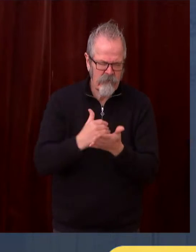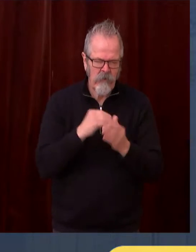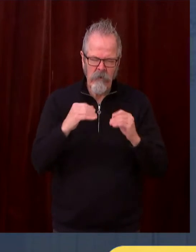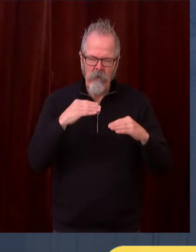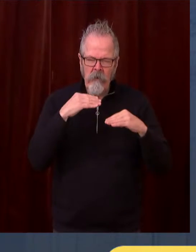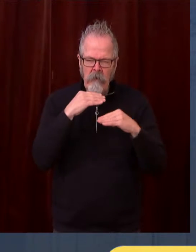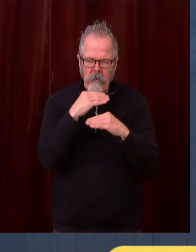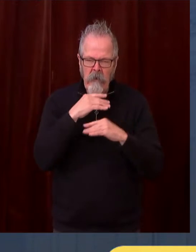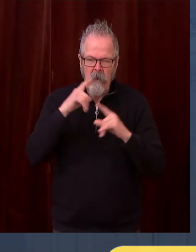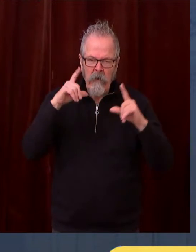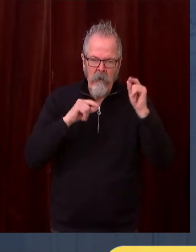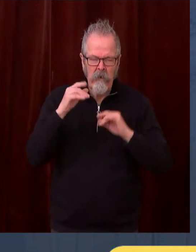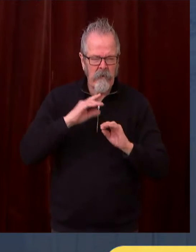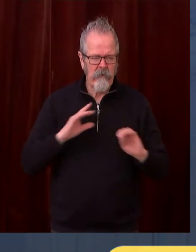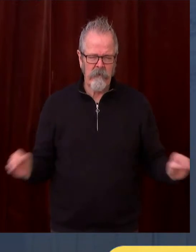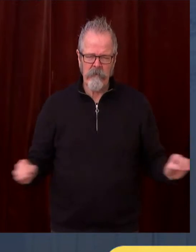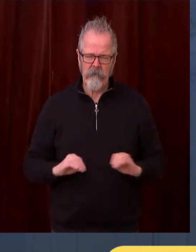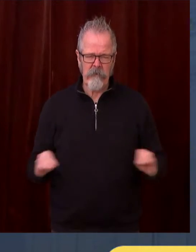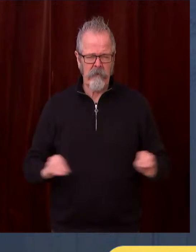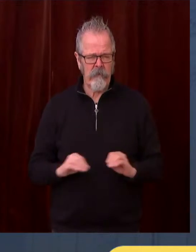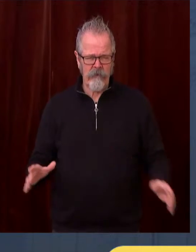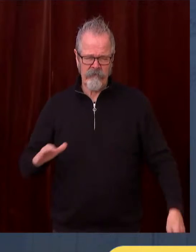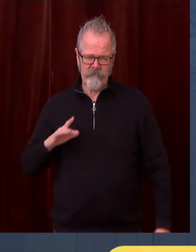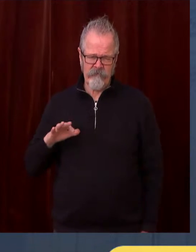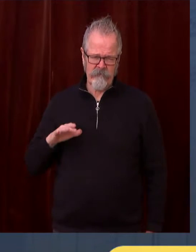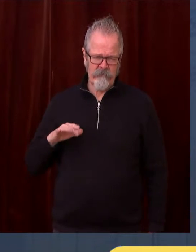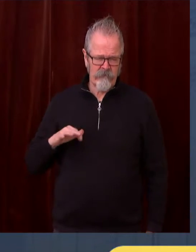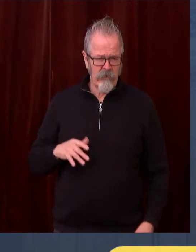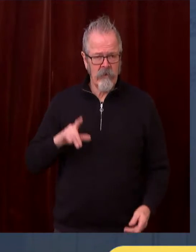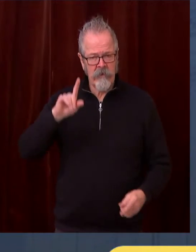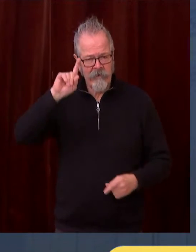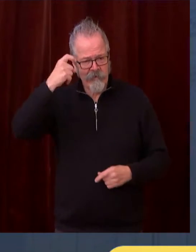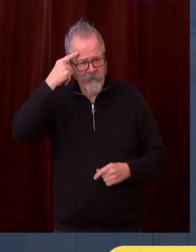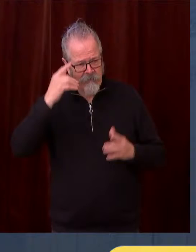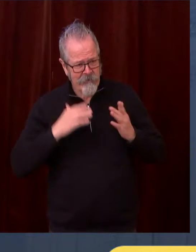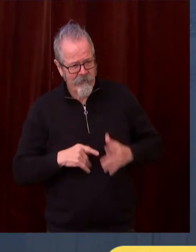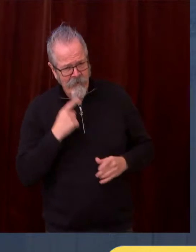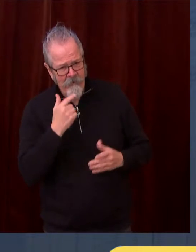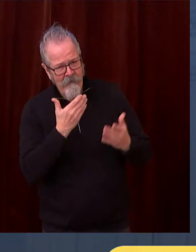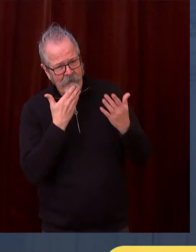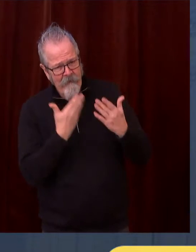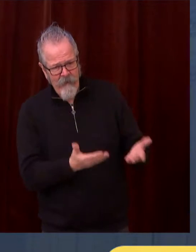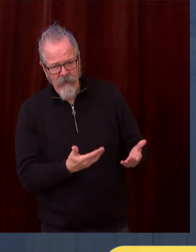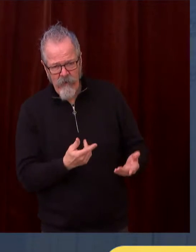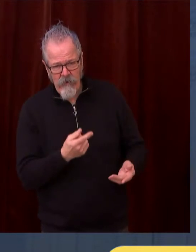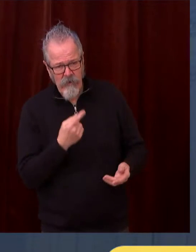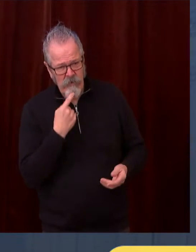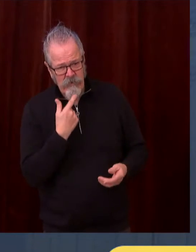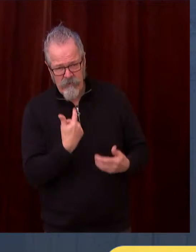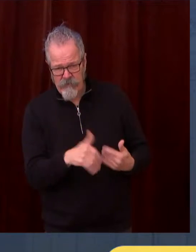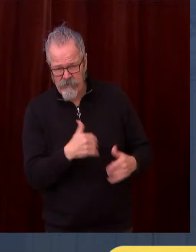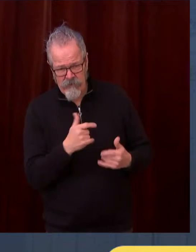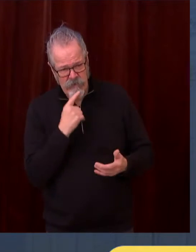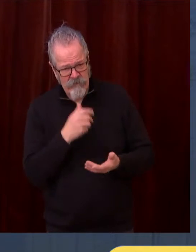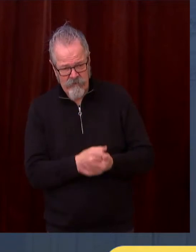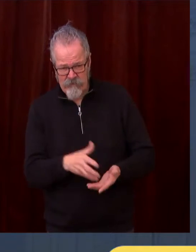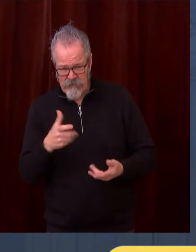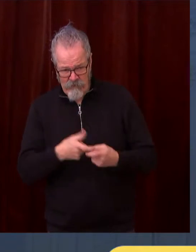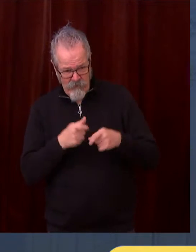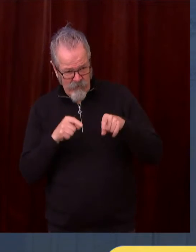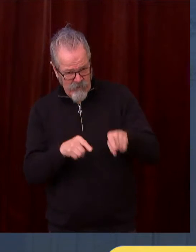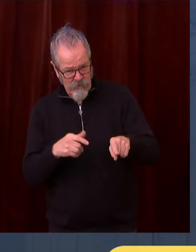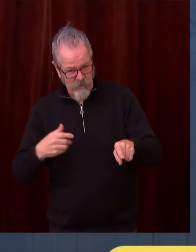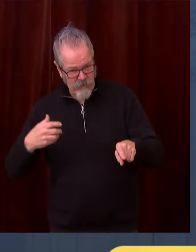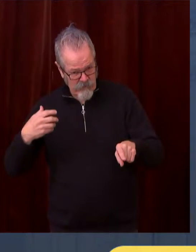group, is that right? Totally. That is right. Well, thank you. You'll get your reward in life for doing this